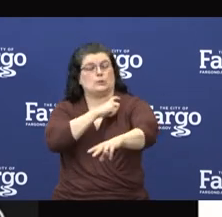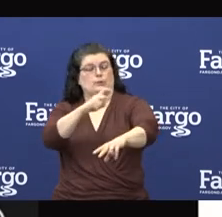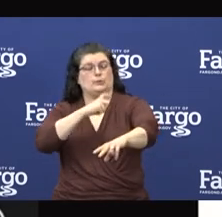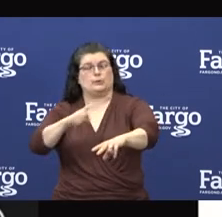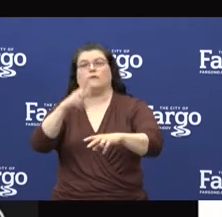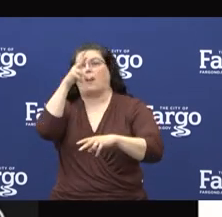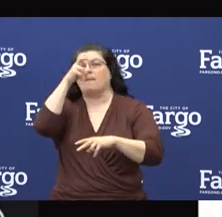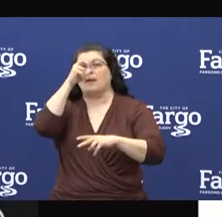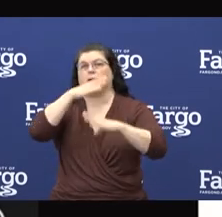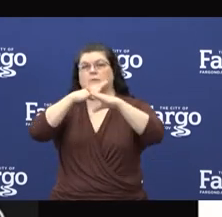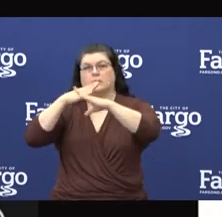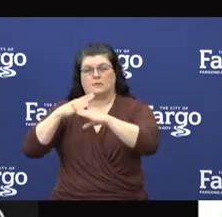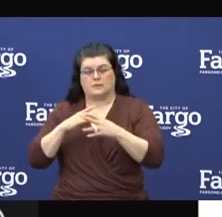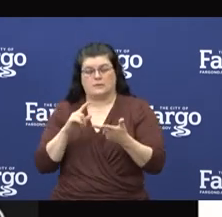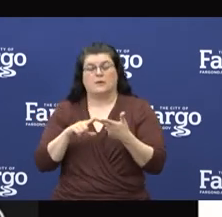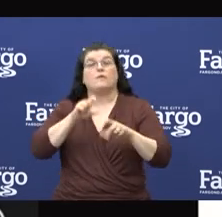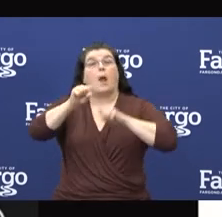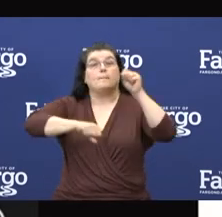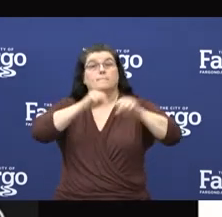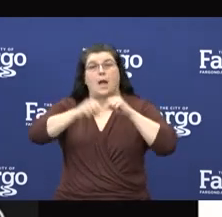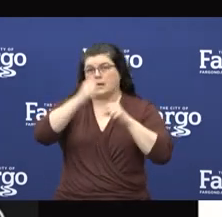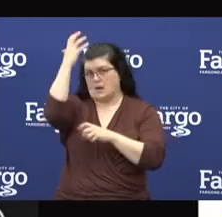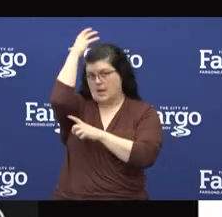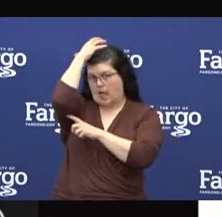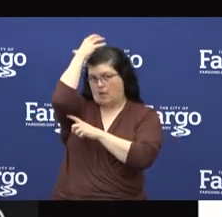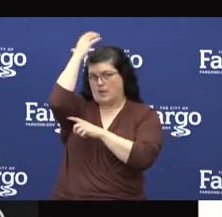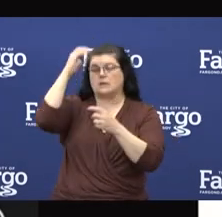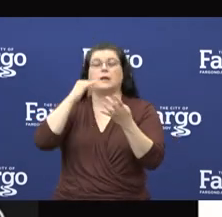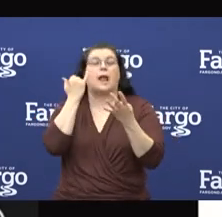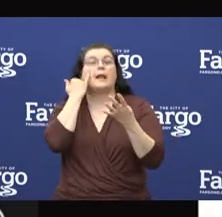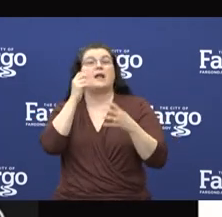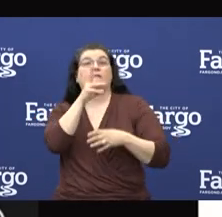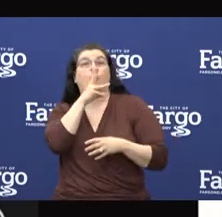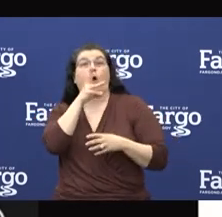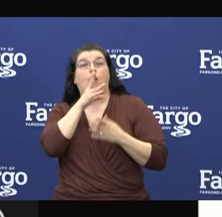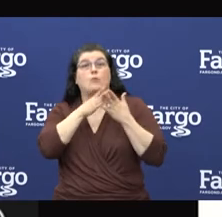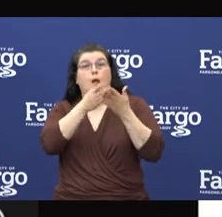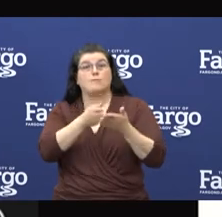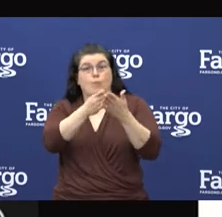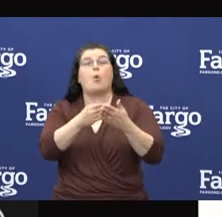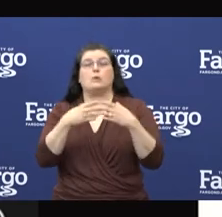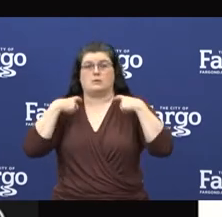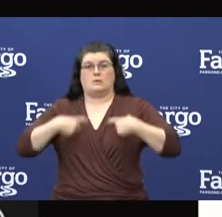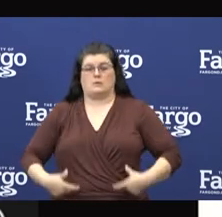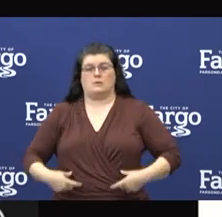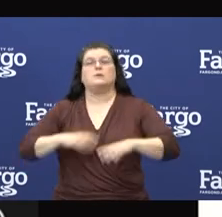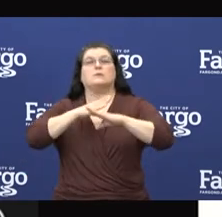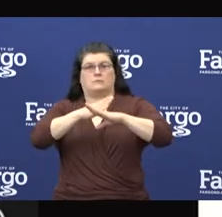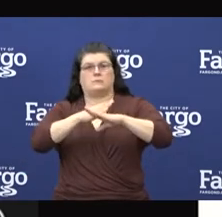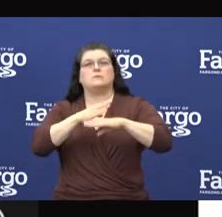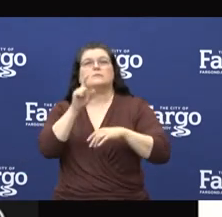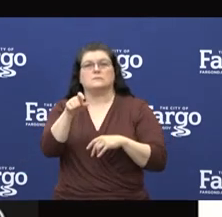wear your bike helmet, and your life jacket if you're doing water activities. Thank you.